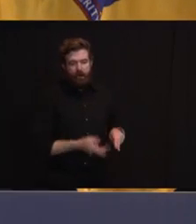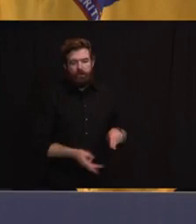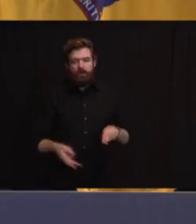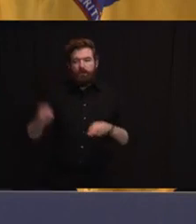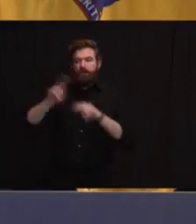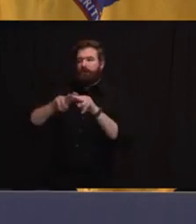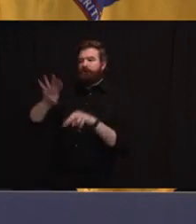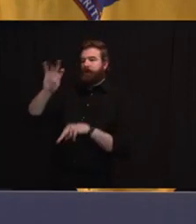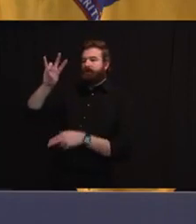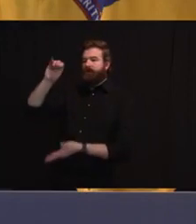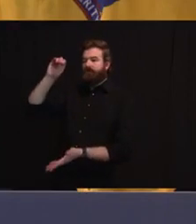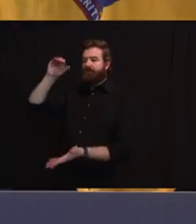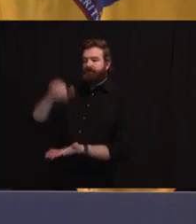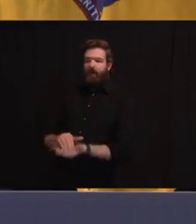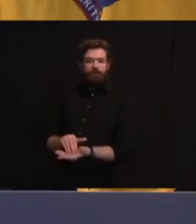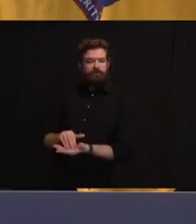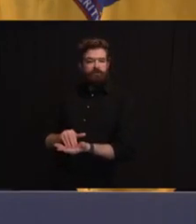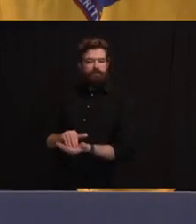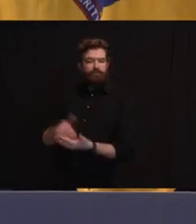it.